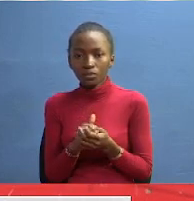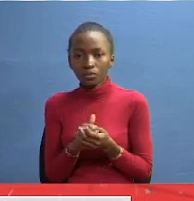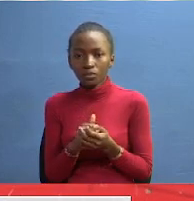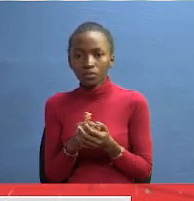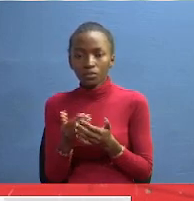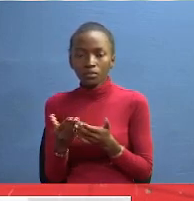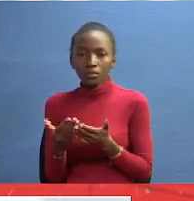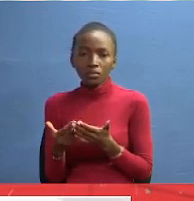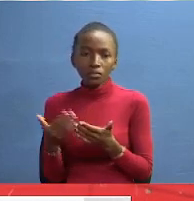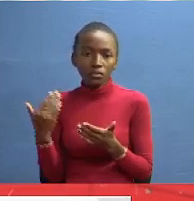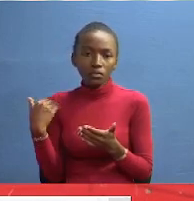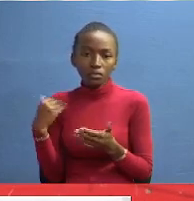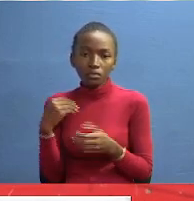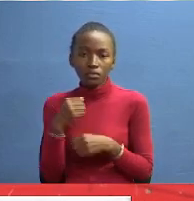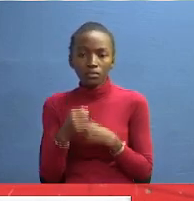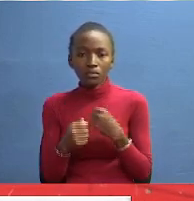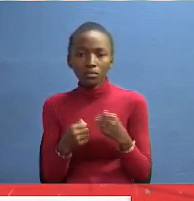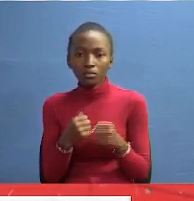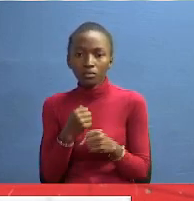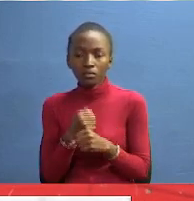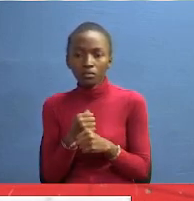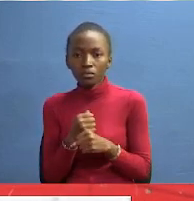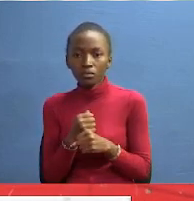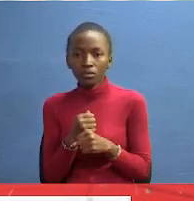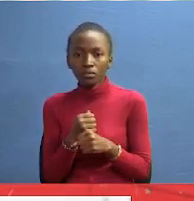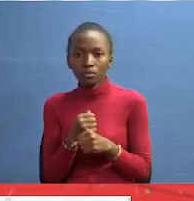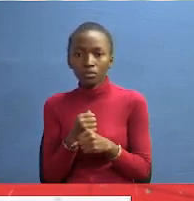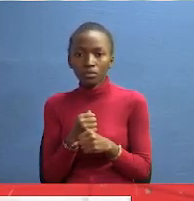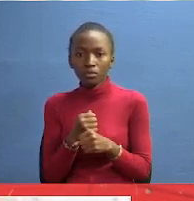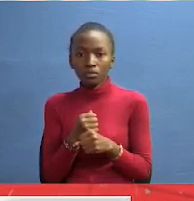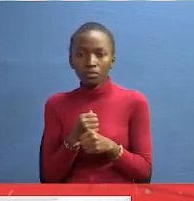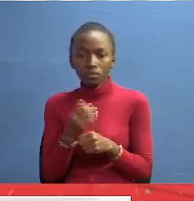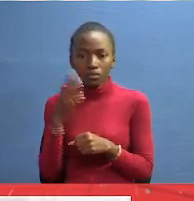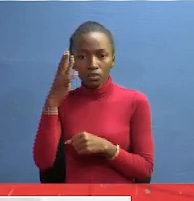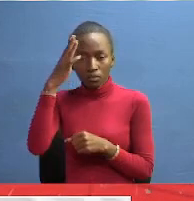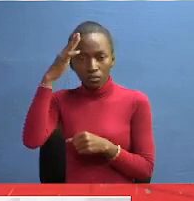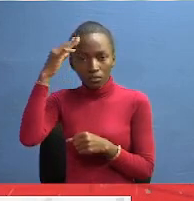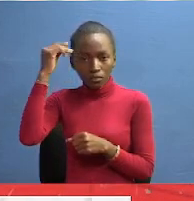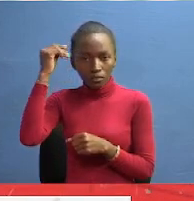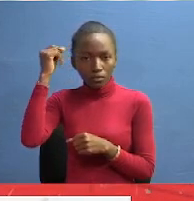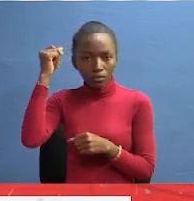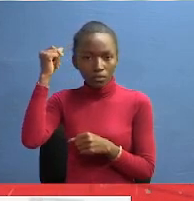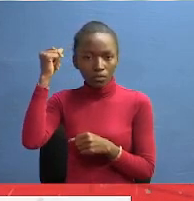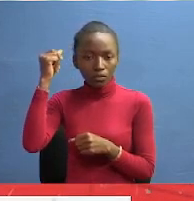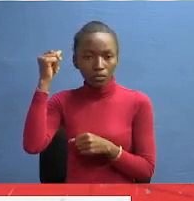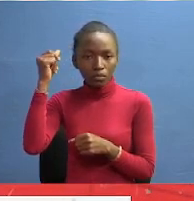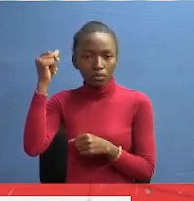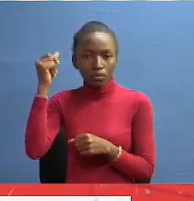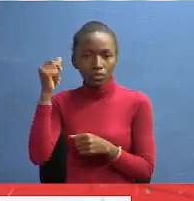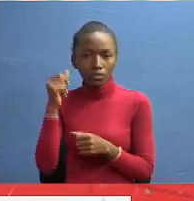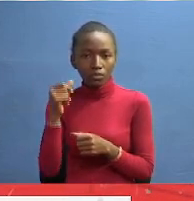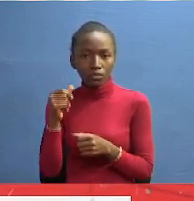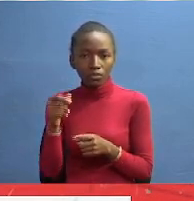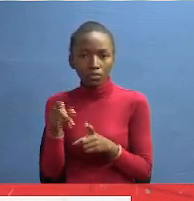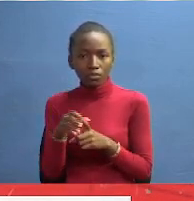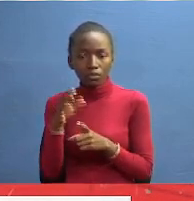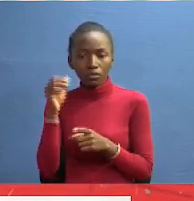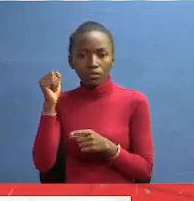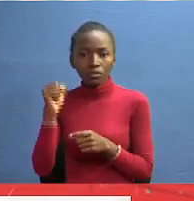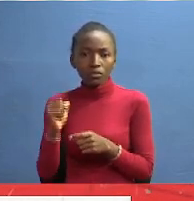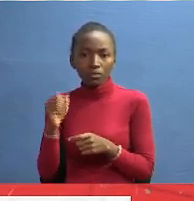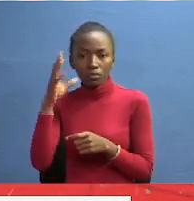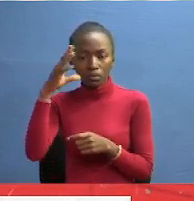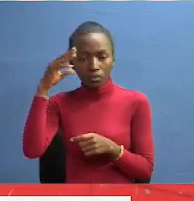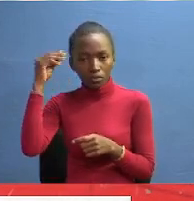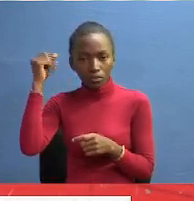have prevailed, for example, in Sudan and South Sudan, we know that there were quite a number of groupings that actually did not want to see the war come